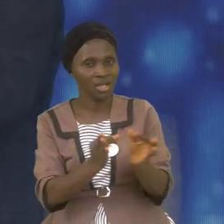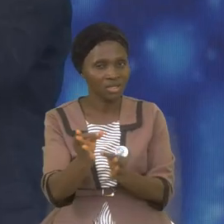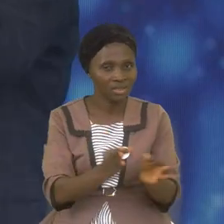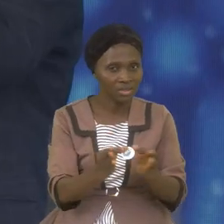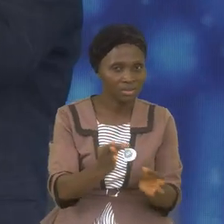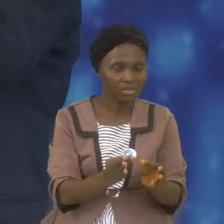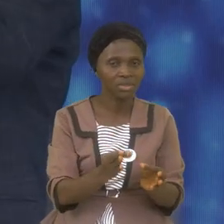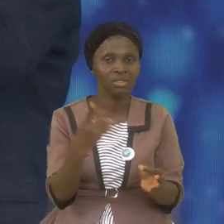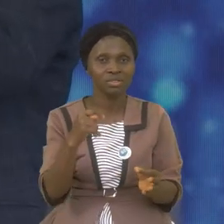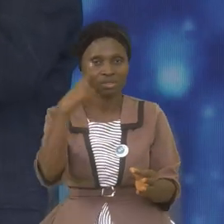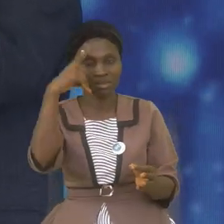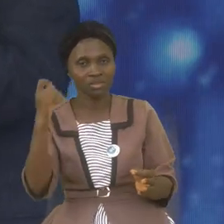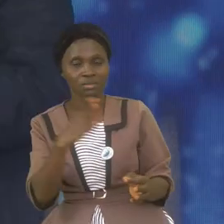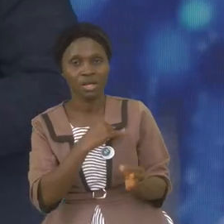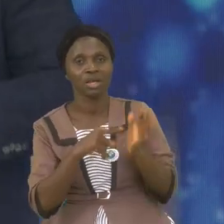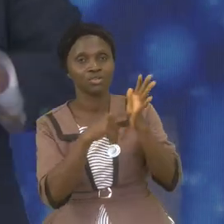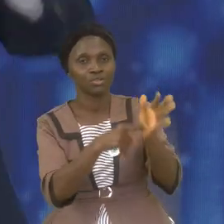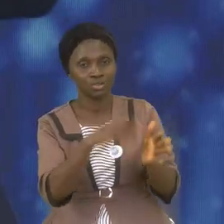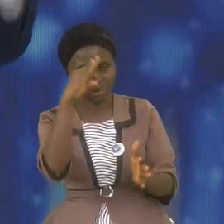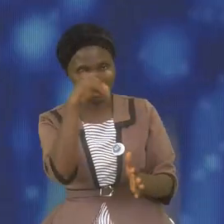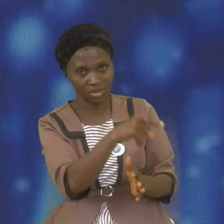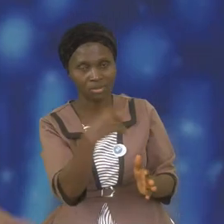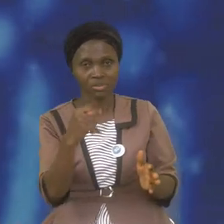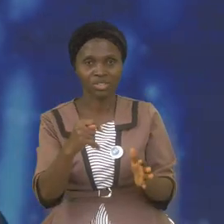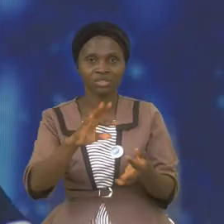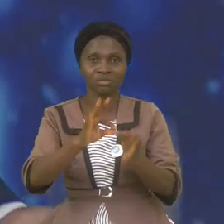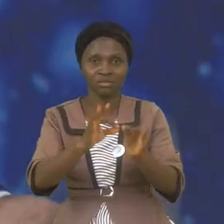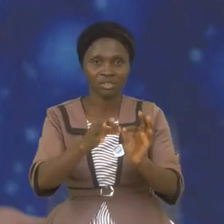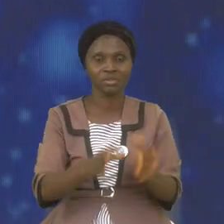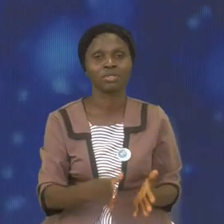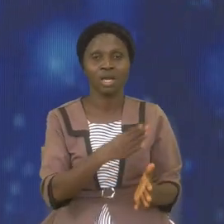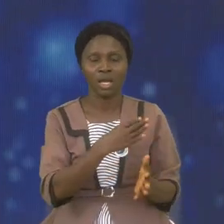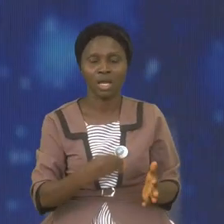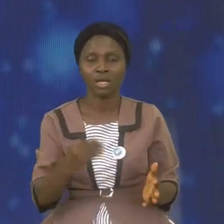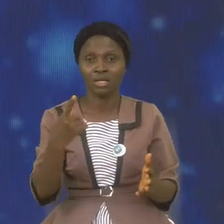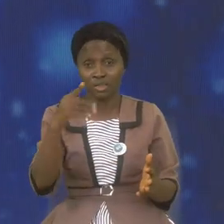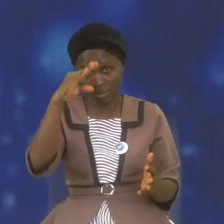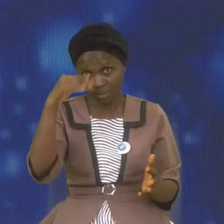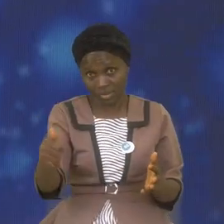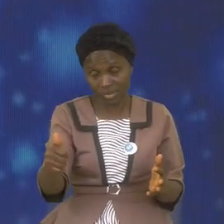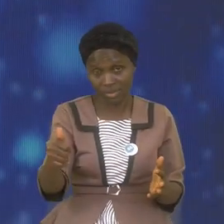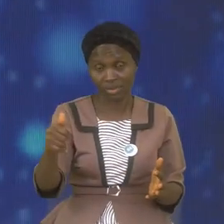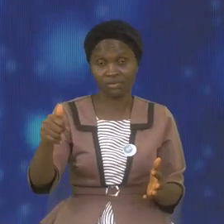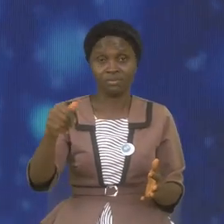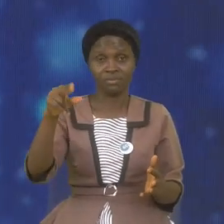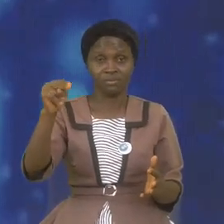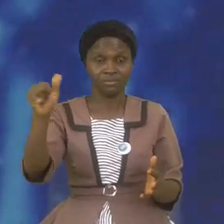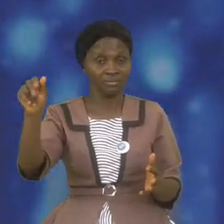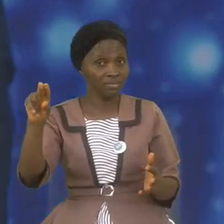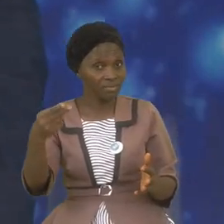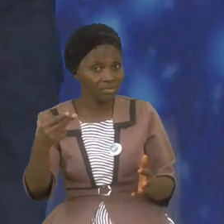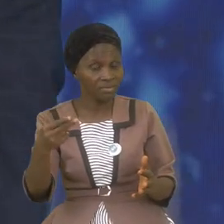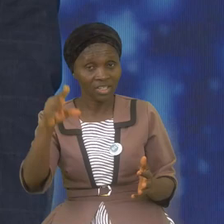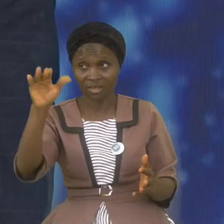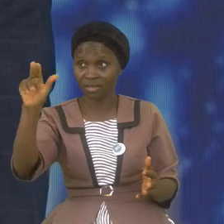the dream and showed him the interpretation. And he himself, Nebuchadnezzar, fell down. And he said, of a truth, your